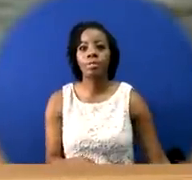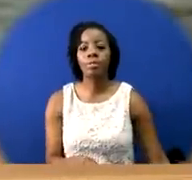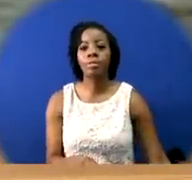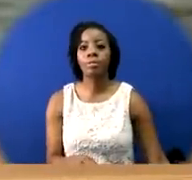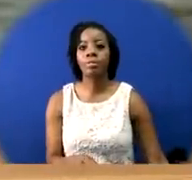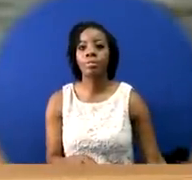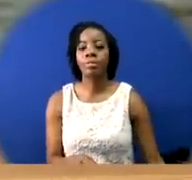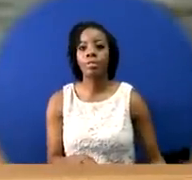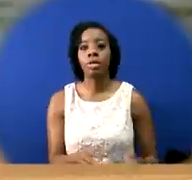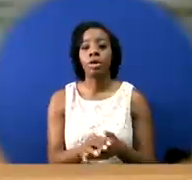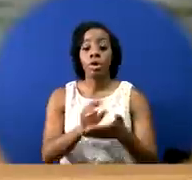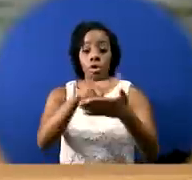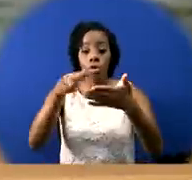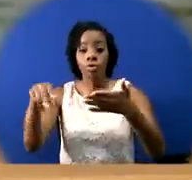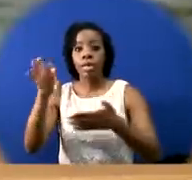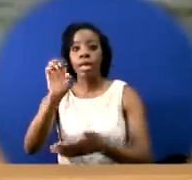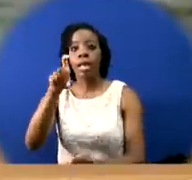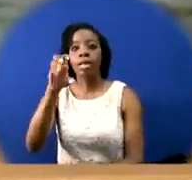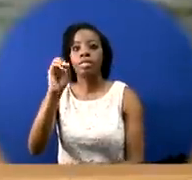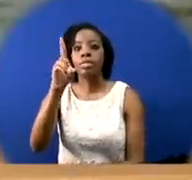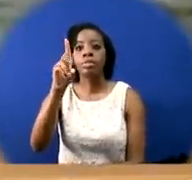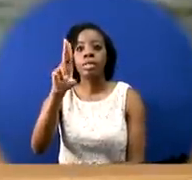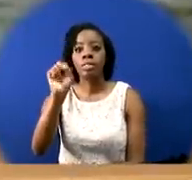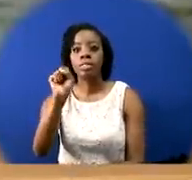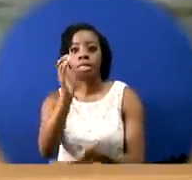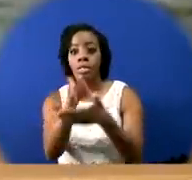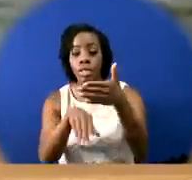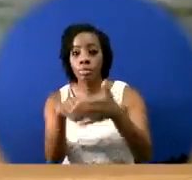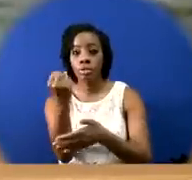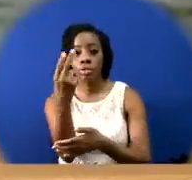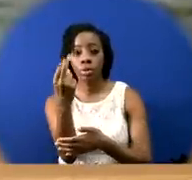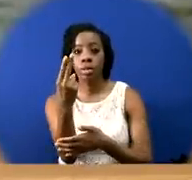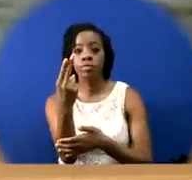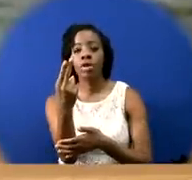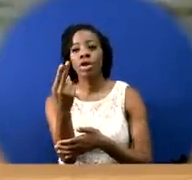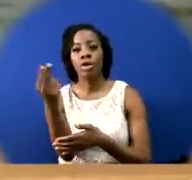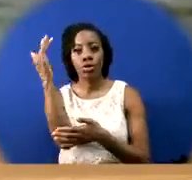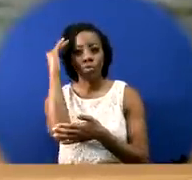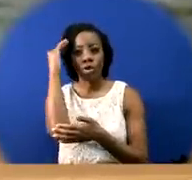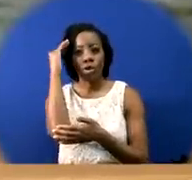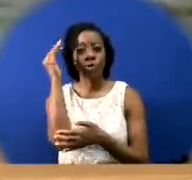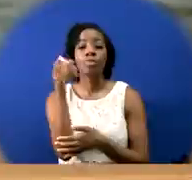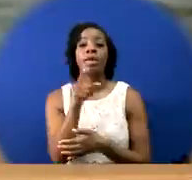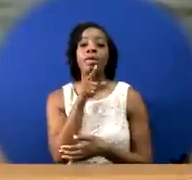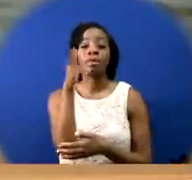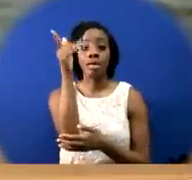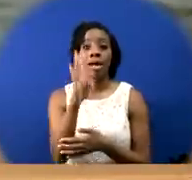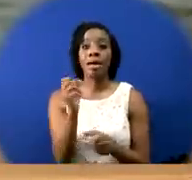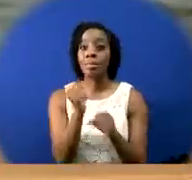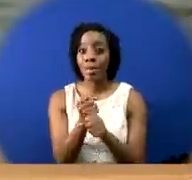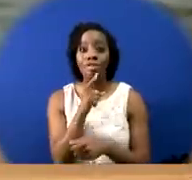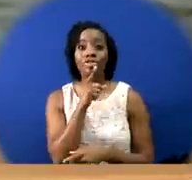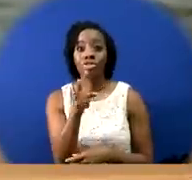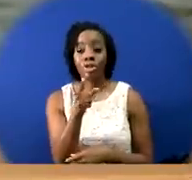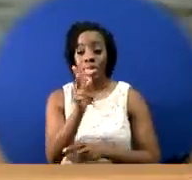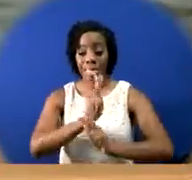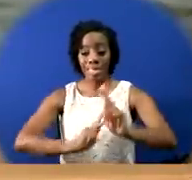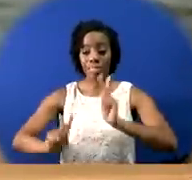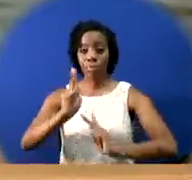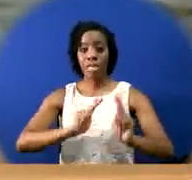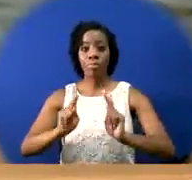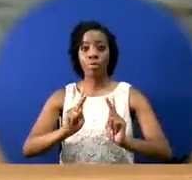read Exodus chapter 12, you'll find out in the Old Testament that God ensured that his people would